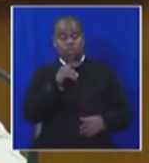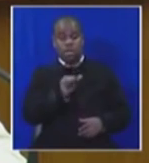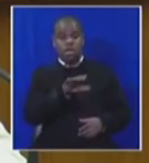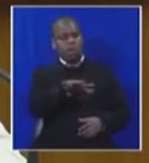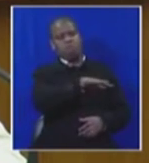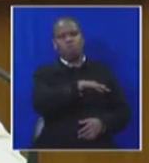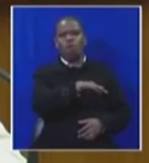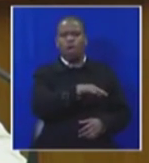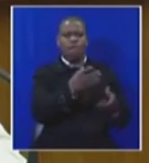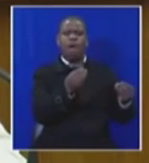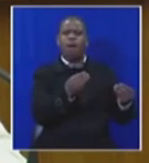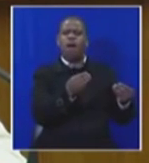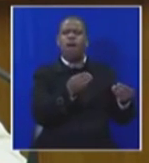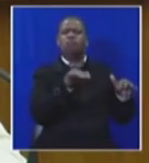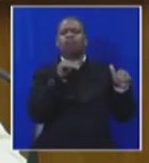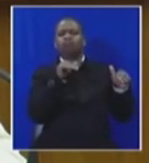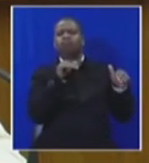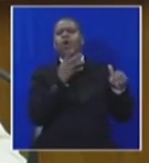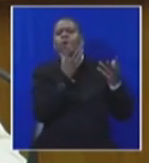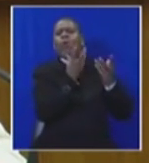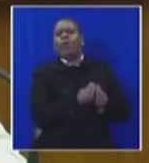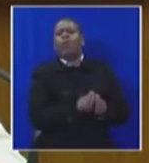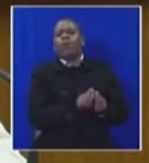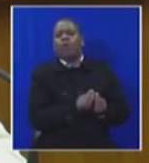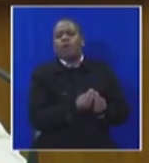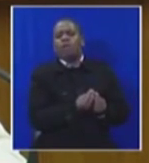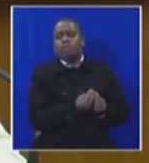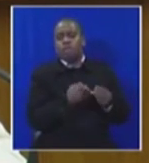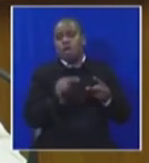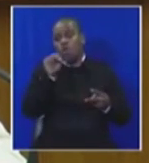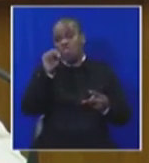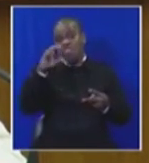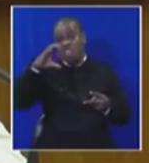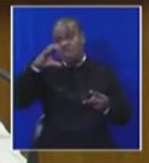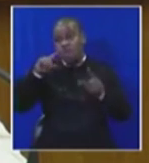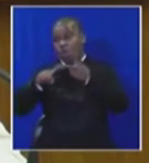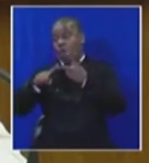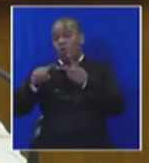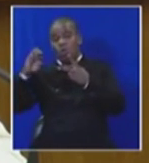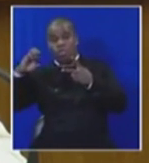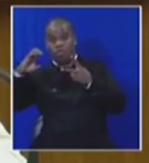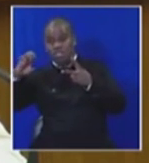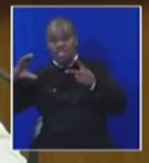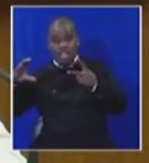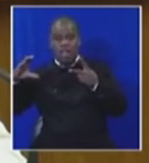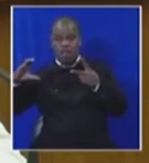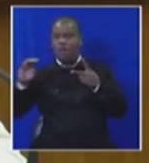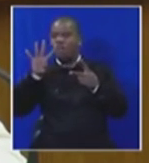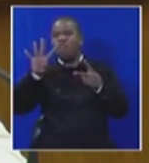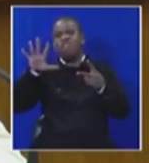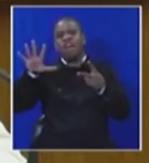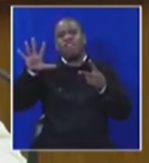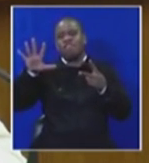lowest unemployment rate in the country compared to provinces such as the Northern and Eastern Cape, which have rates of 45.1